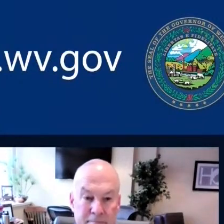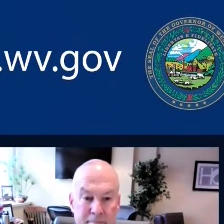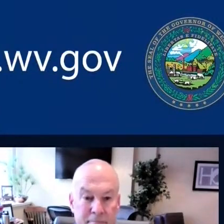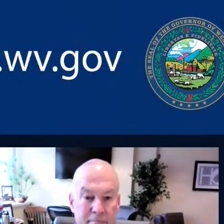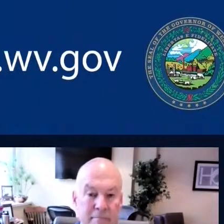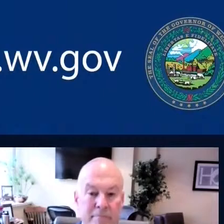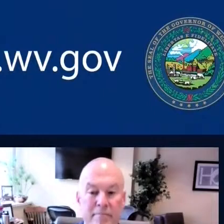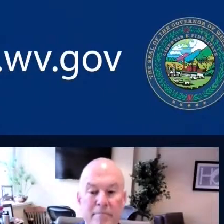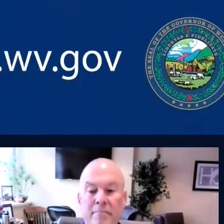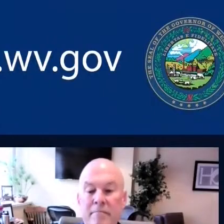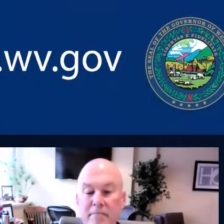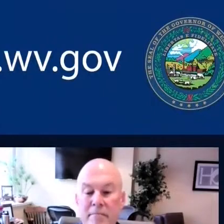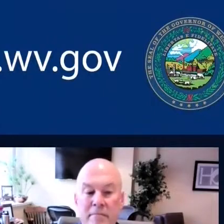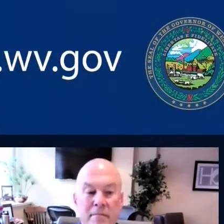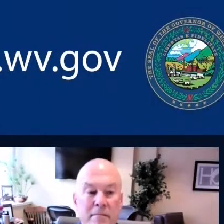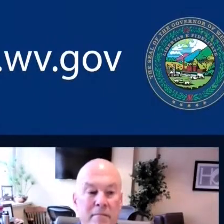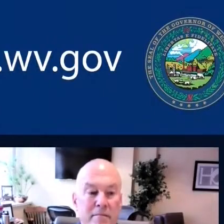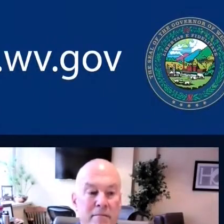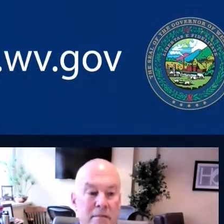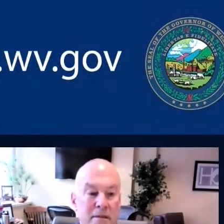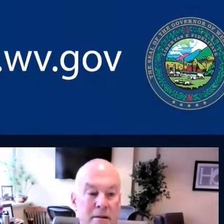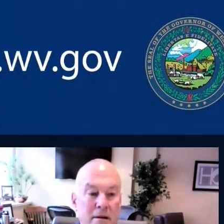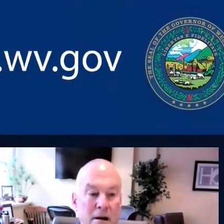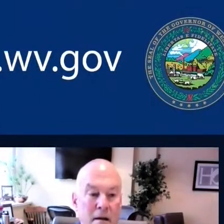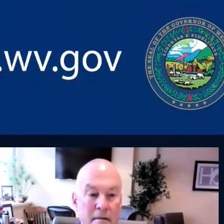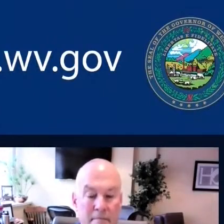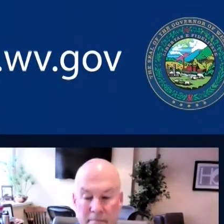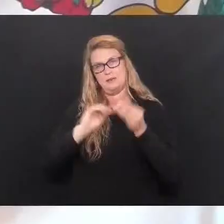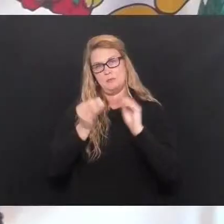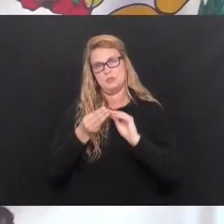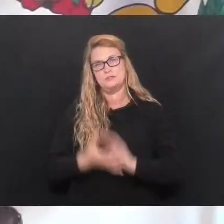CDC. Okay, if